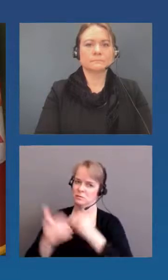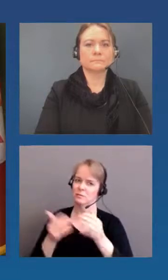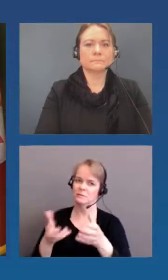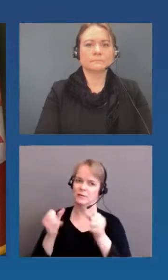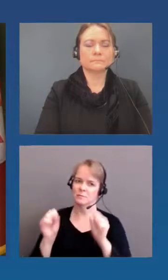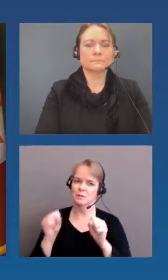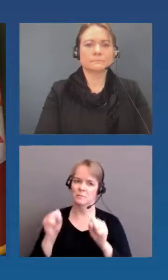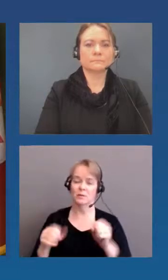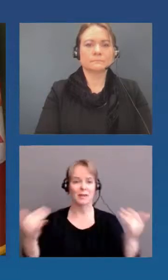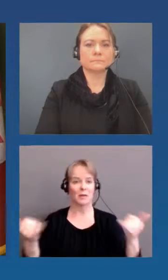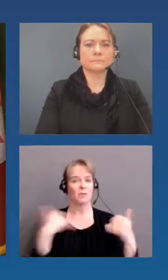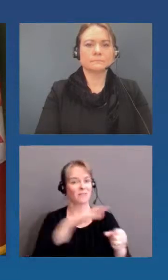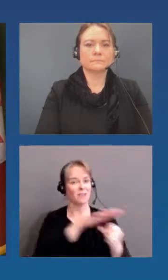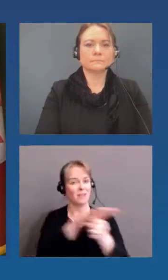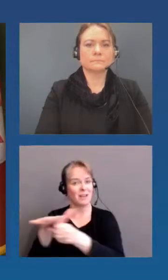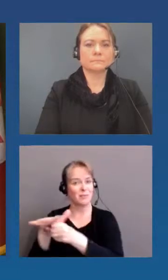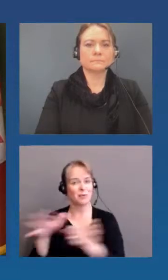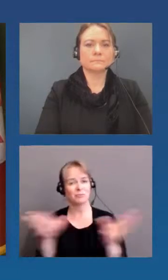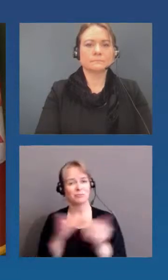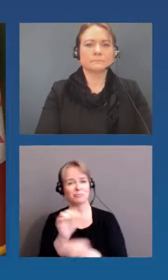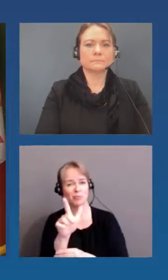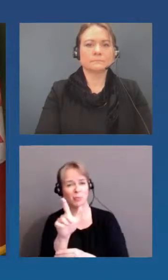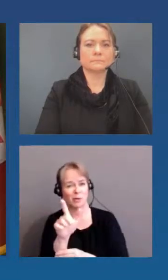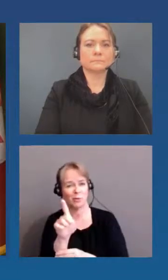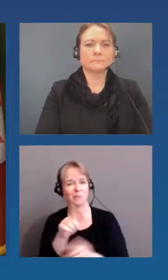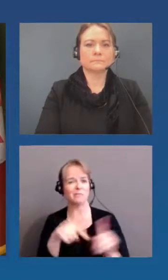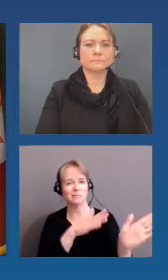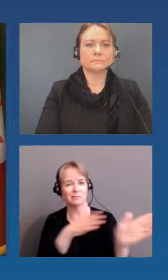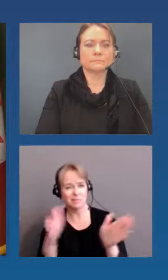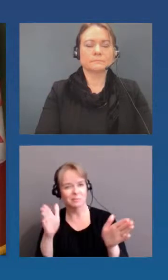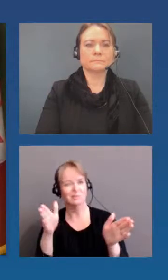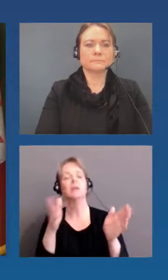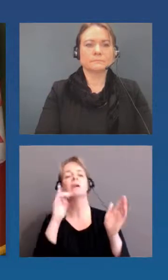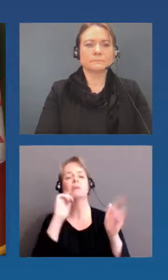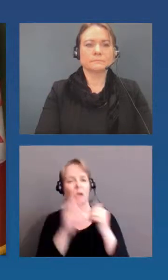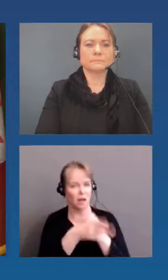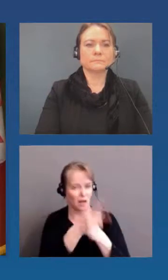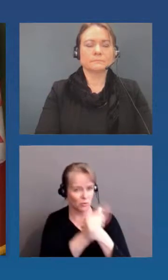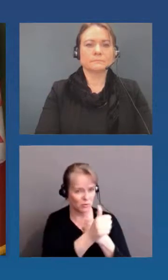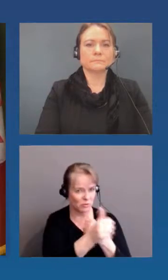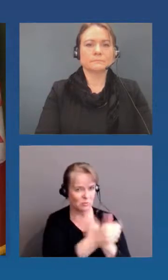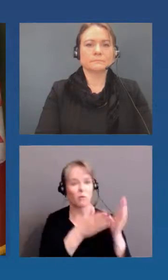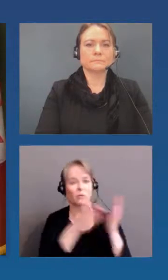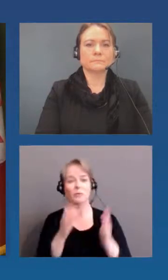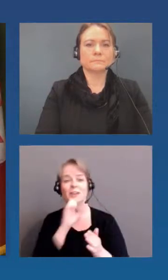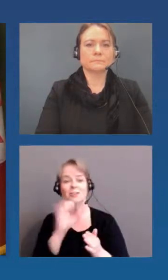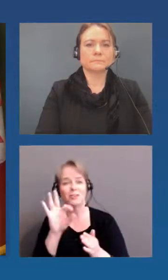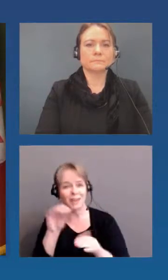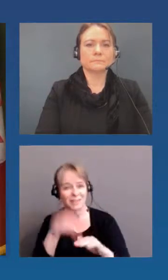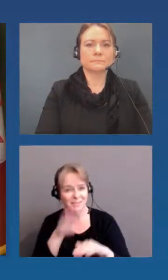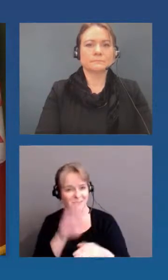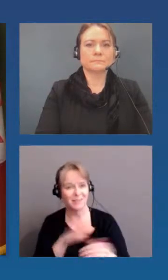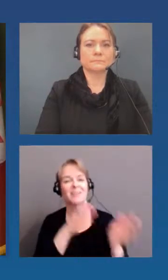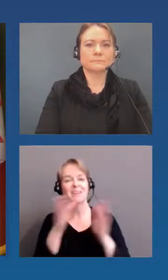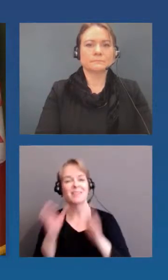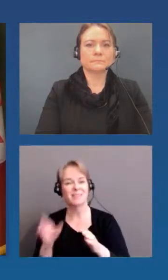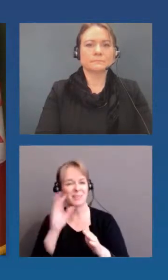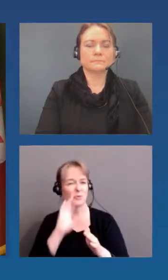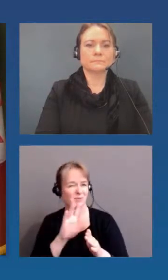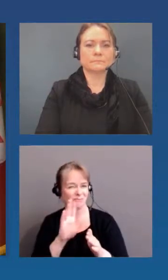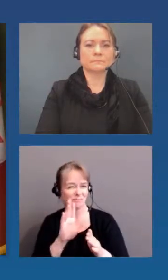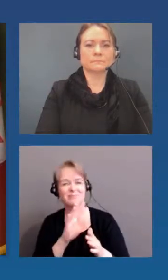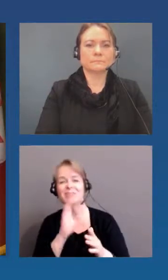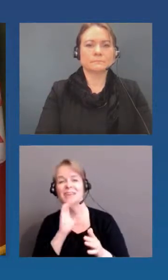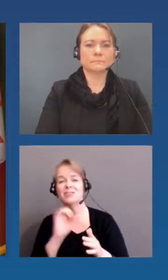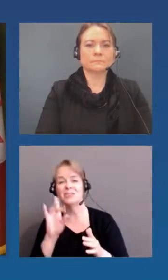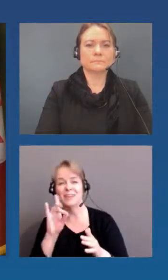doing the 90-year-olds. We're going to move the next phase before 70 that you've talked about. We want to do 80-year-olds across